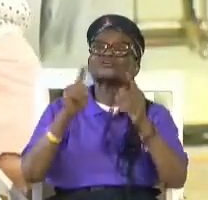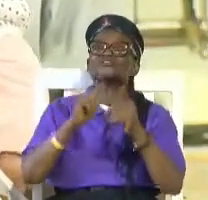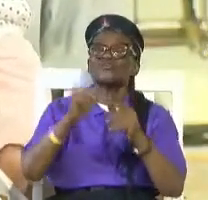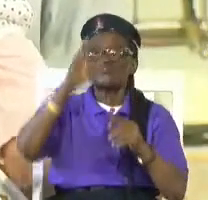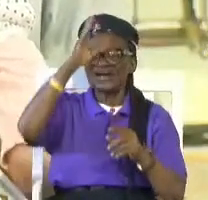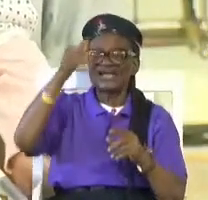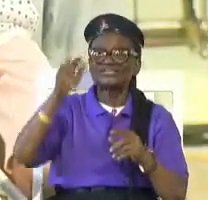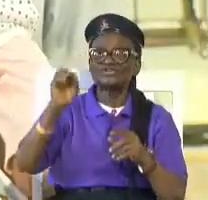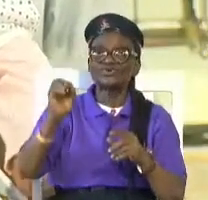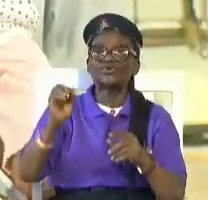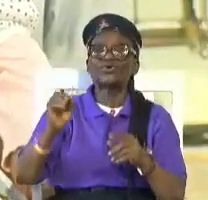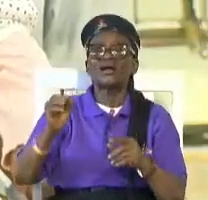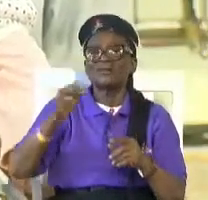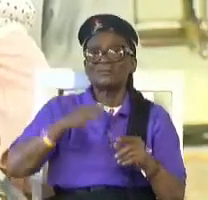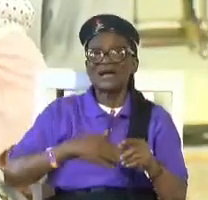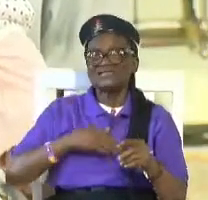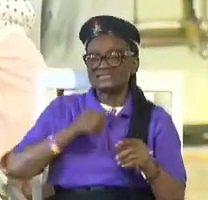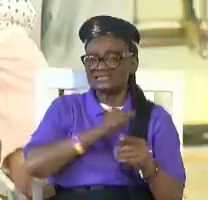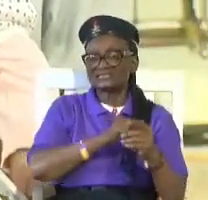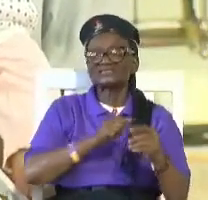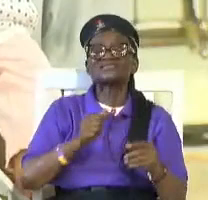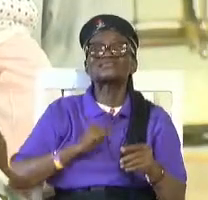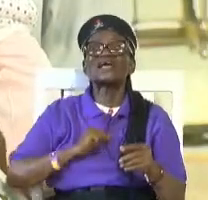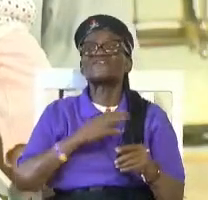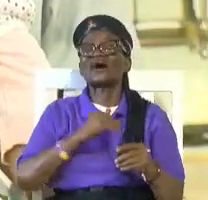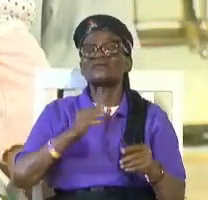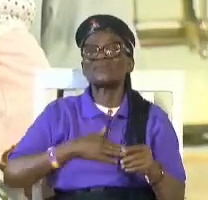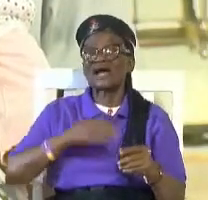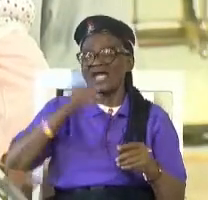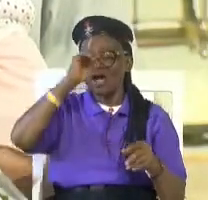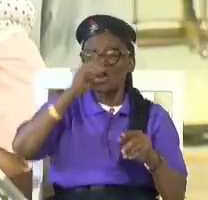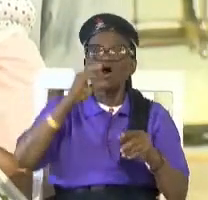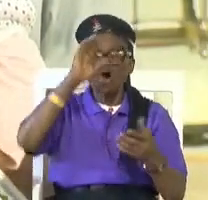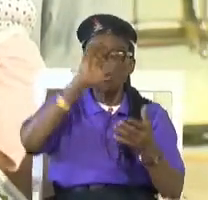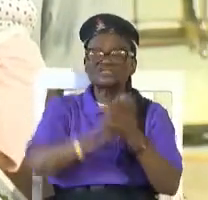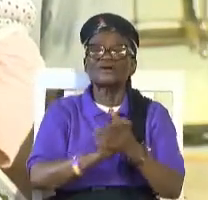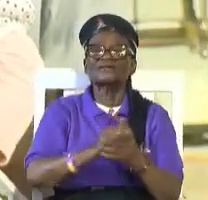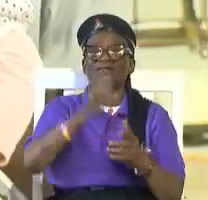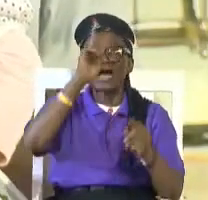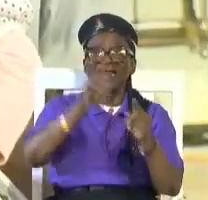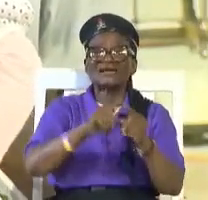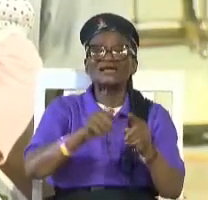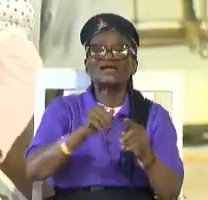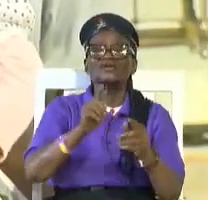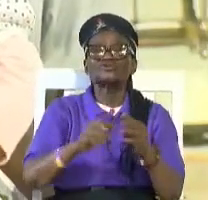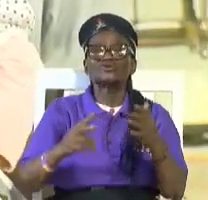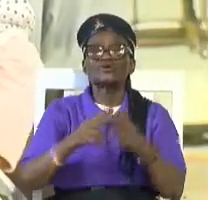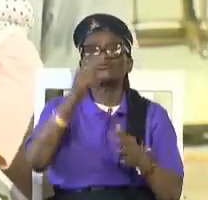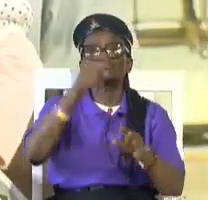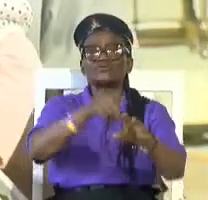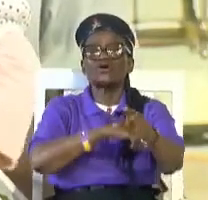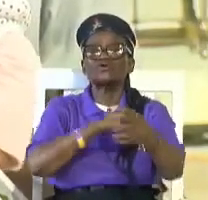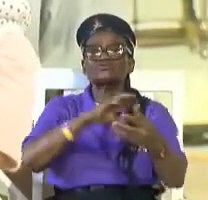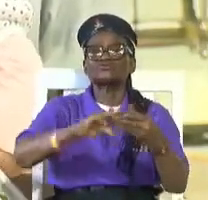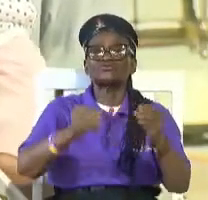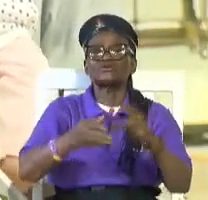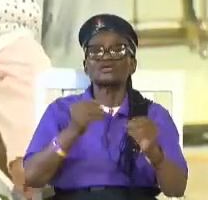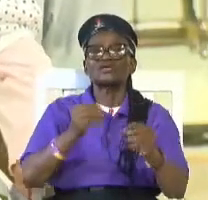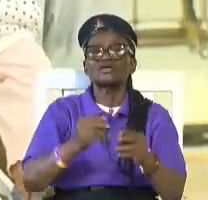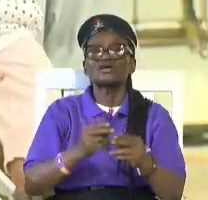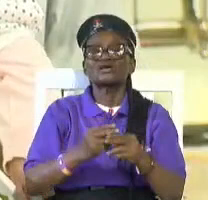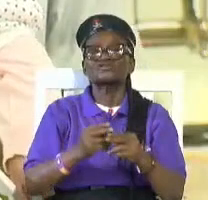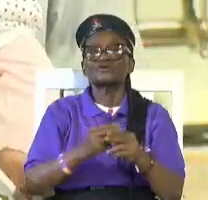and we came home, continued praying. So cut the long story short, I became pregnant.